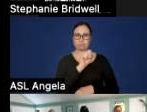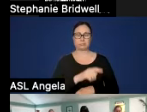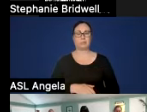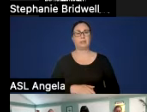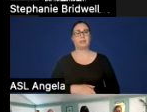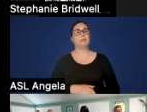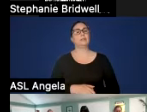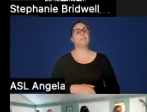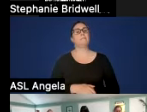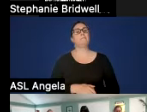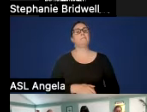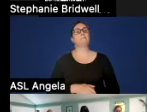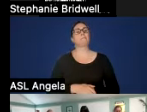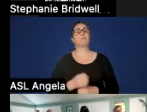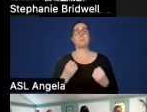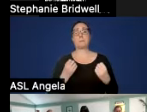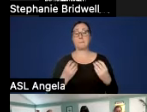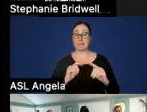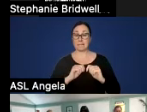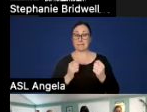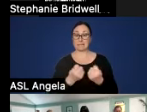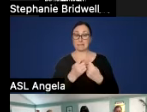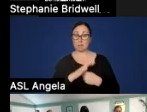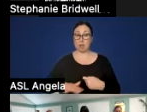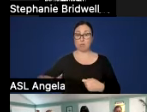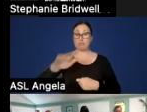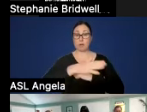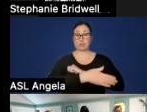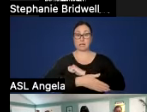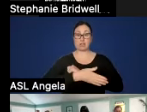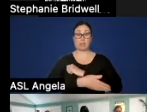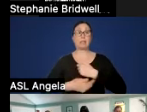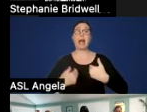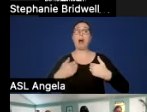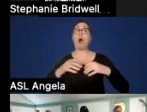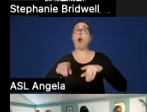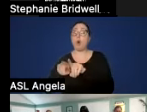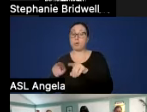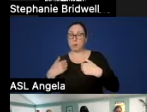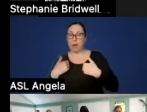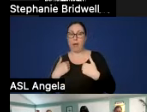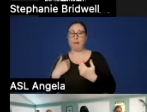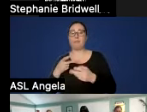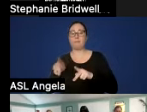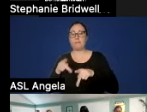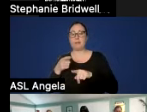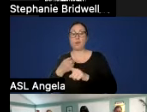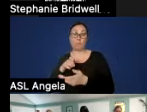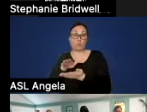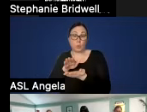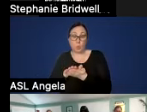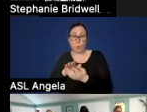the country, will have representatives from places like schools, mental health providers,